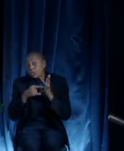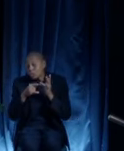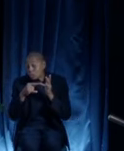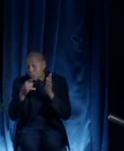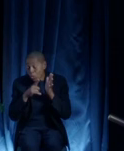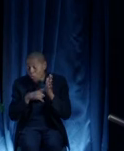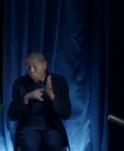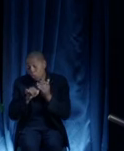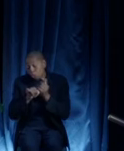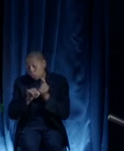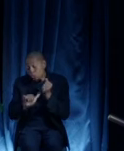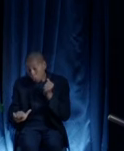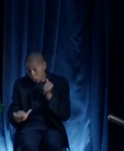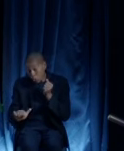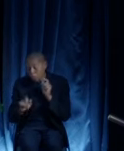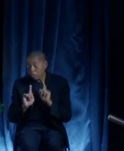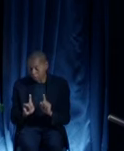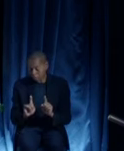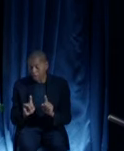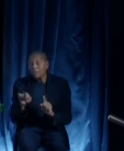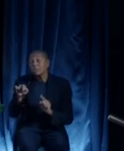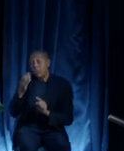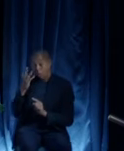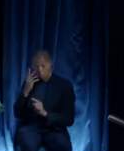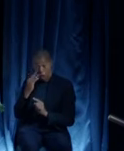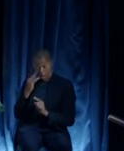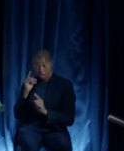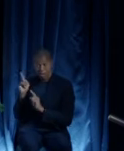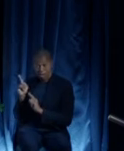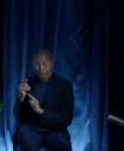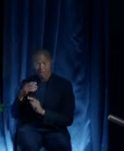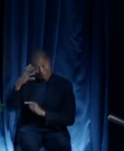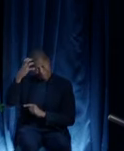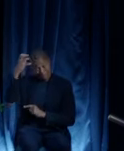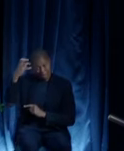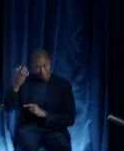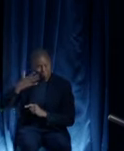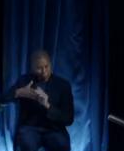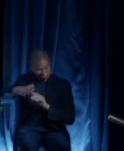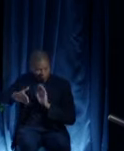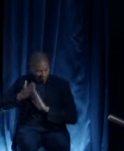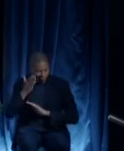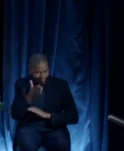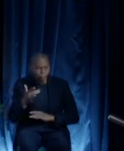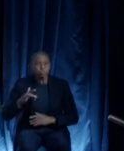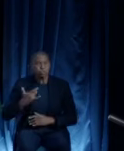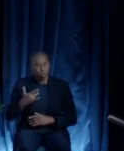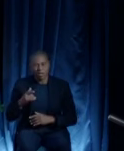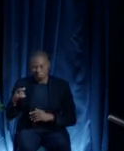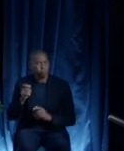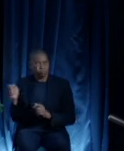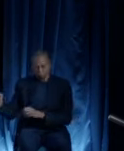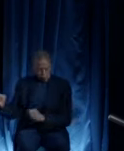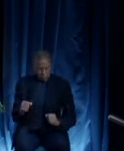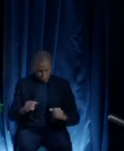He attends the king when the king uses the close stool. Now, he's also in charge of the privy purse.